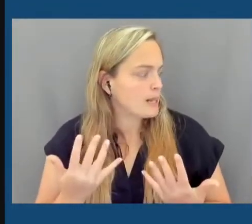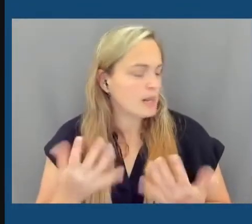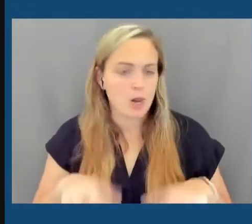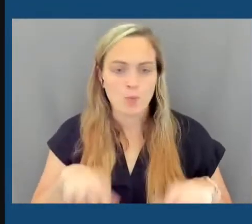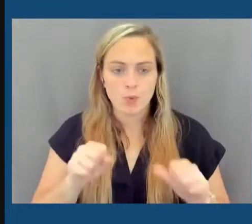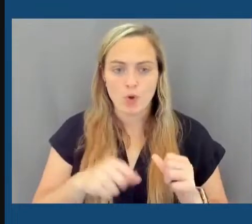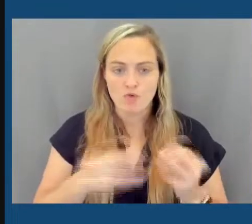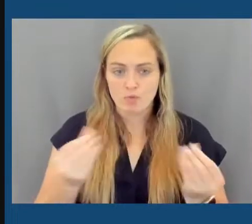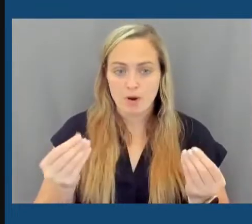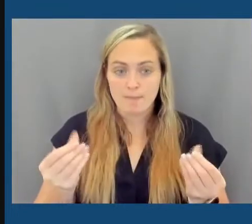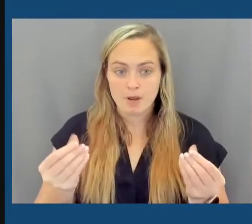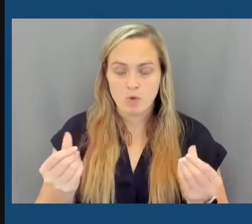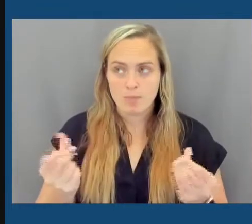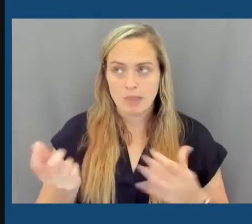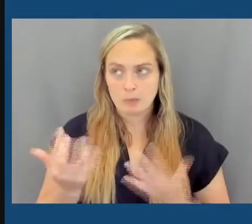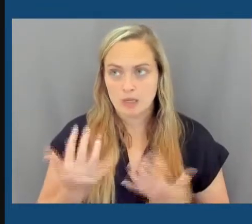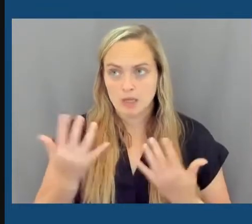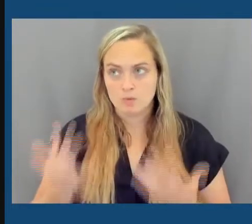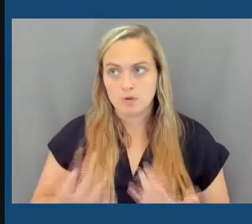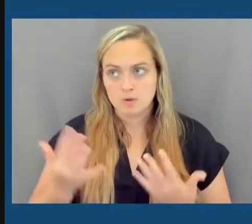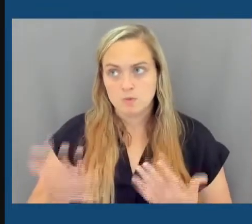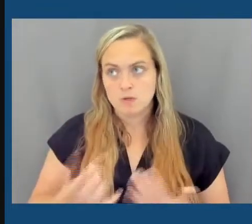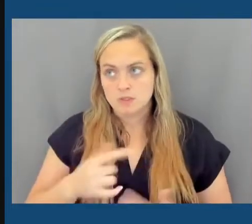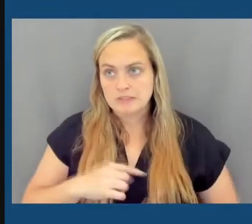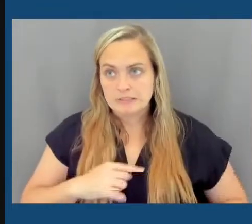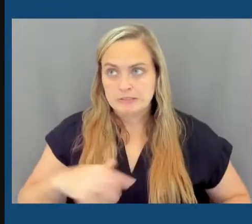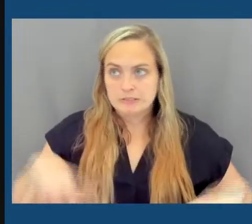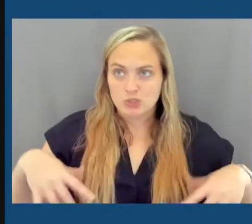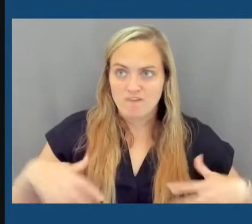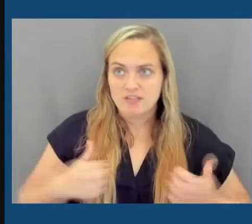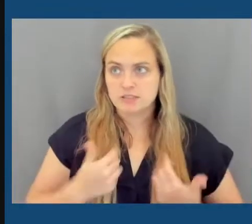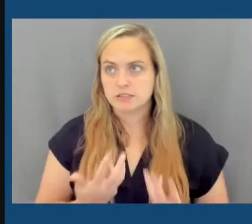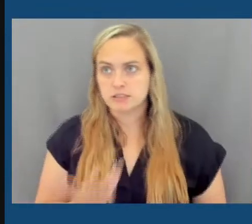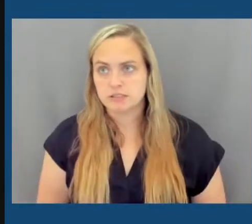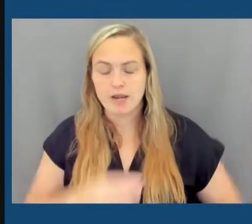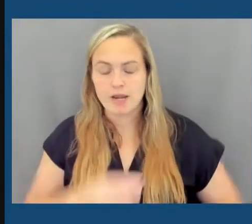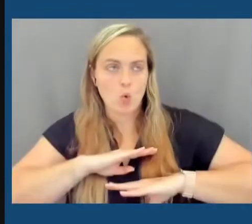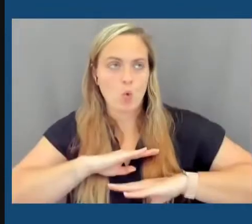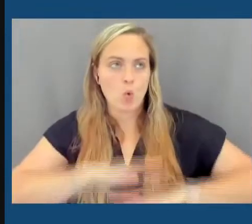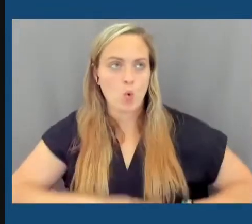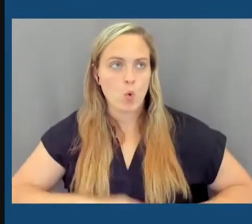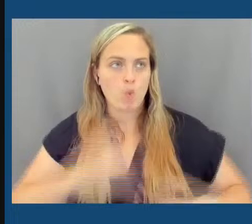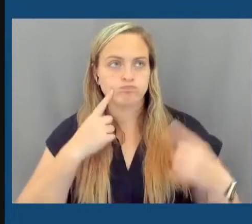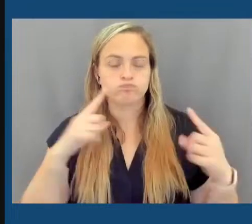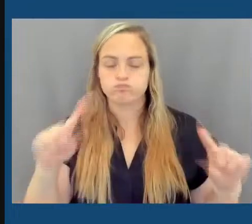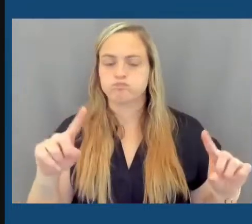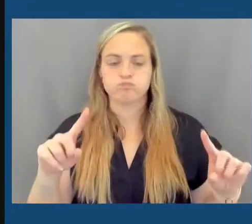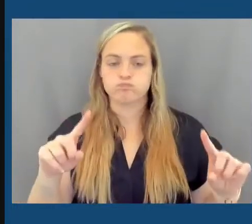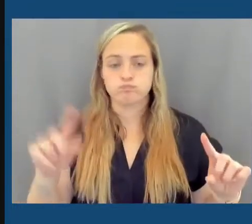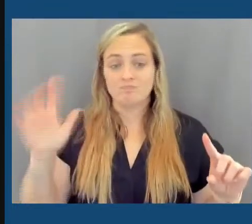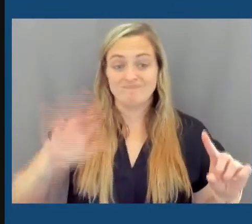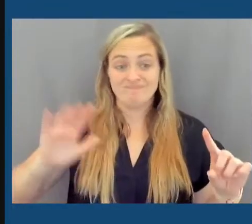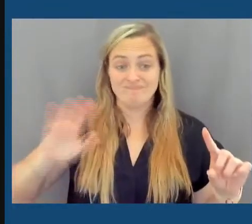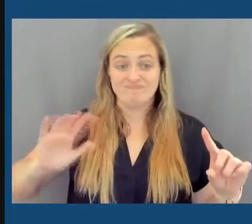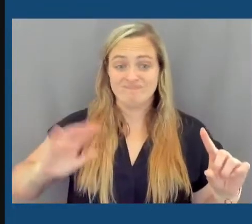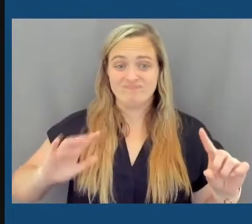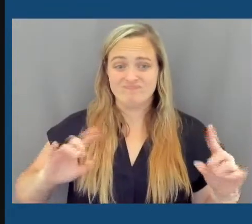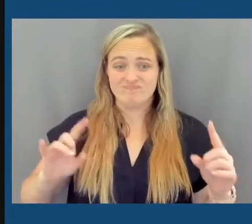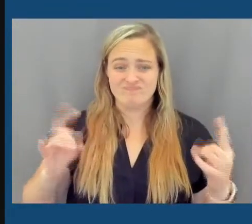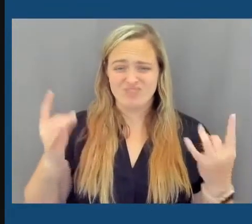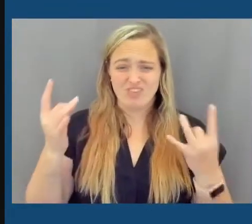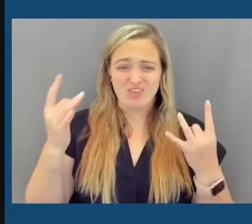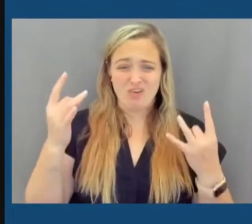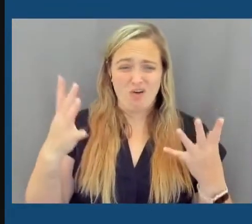property back here. A lot of people thought we were crazy when we did it. The property was derelict, it was blighted, it was significantly